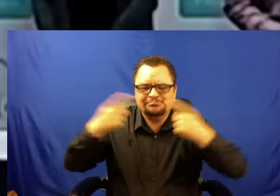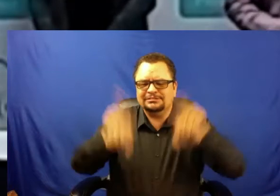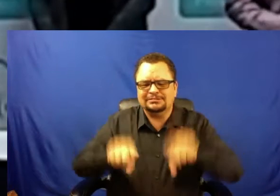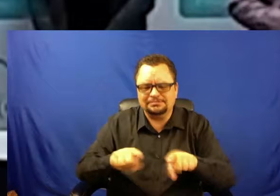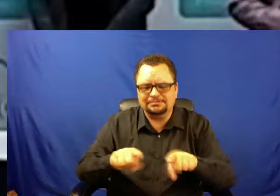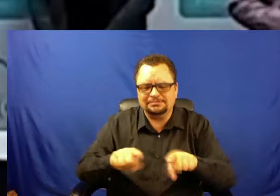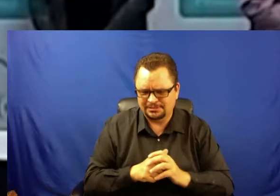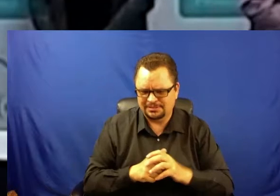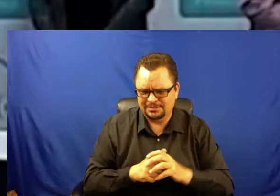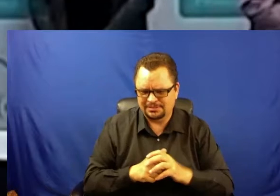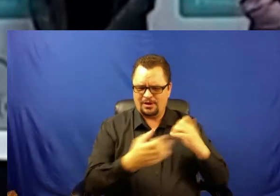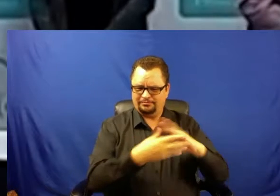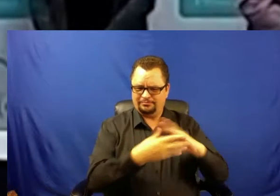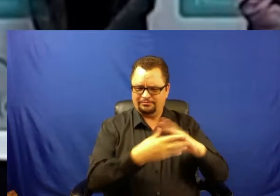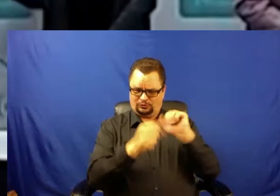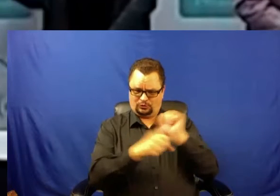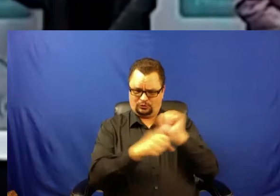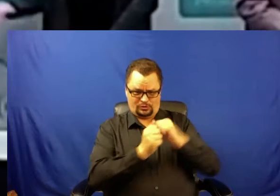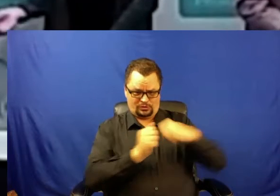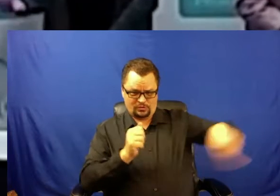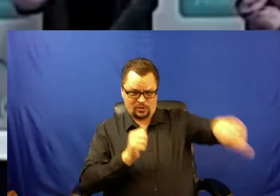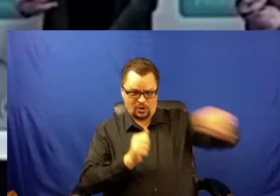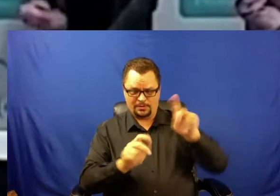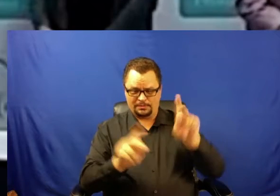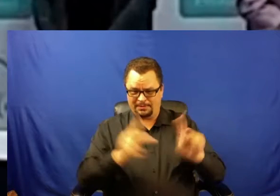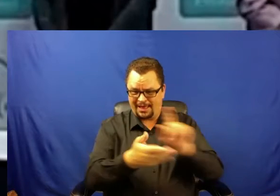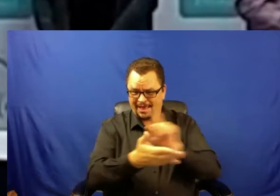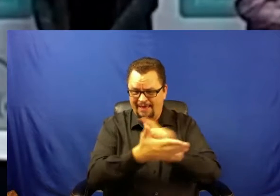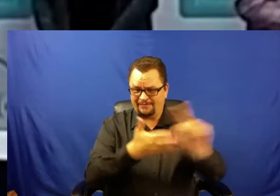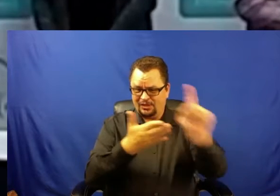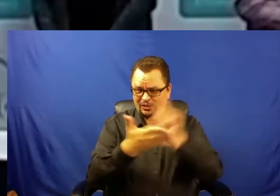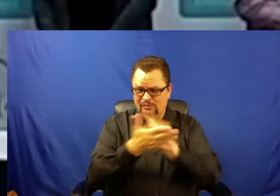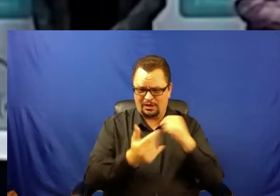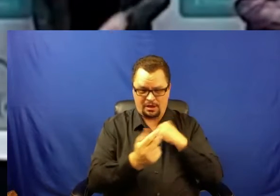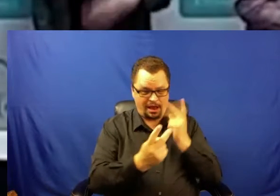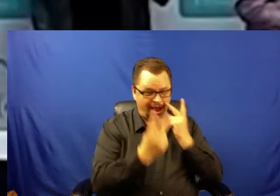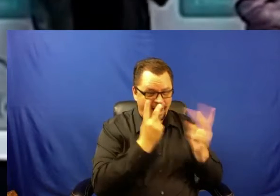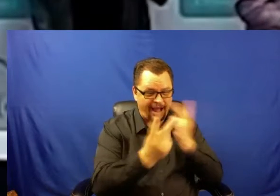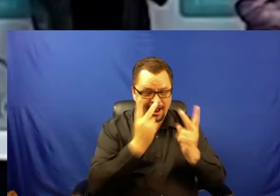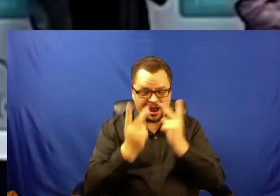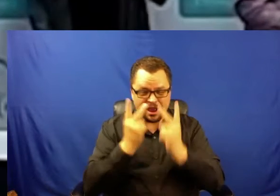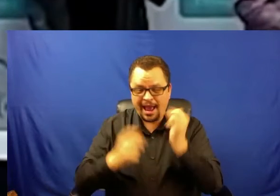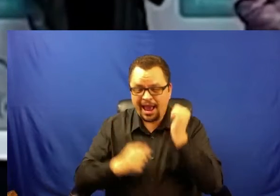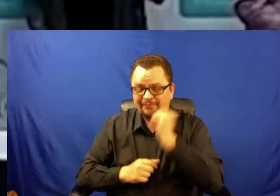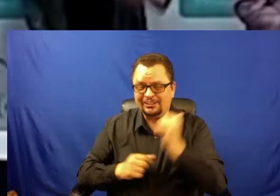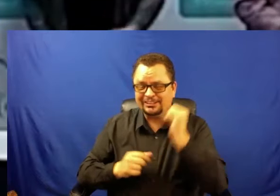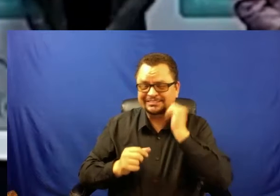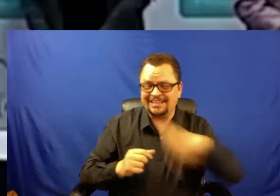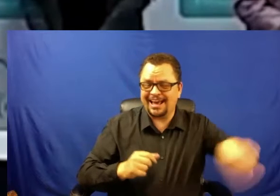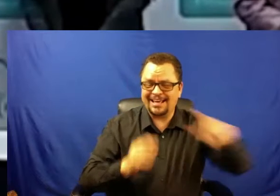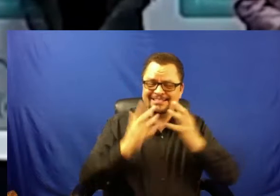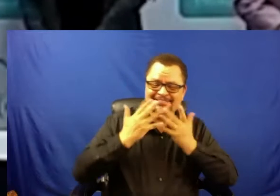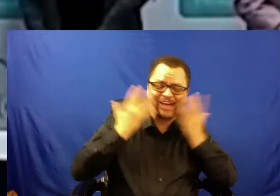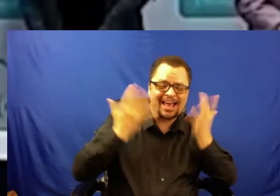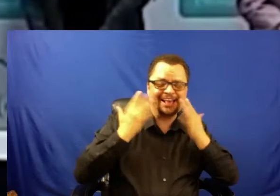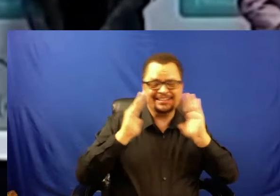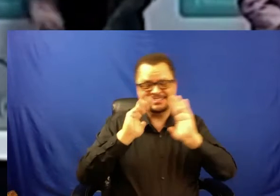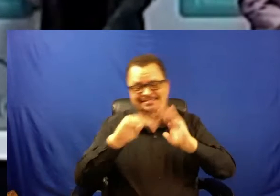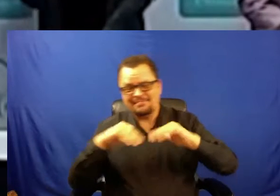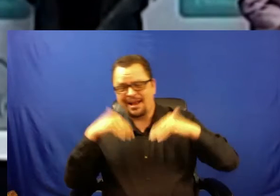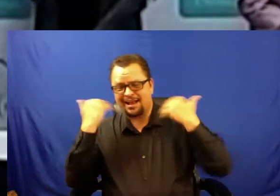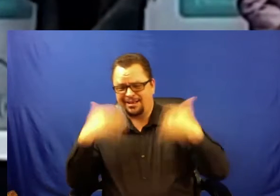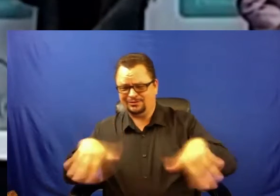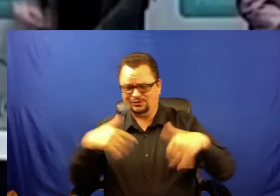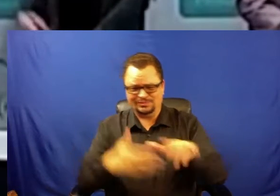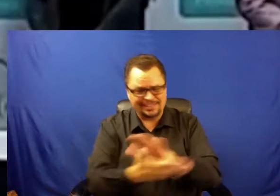faces when they come in was really nice, and their whole team was so respectful, and same with the medical